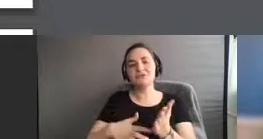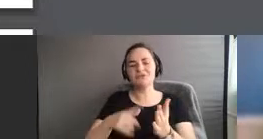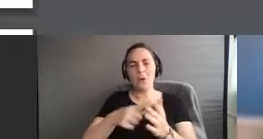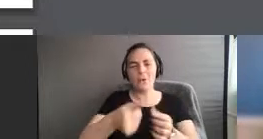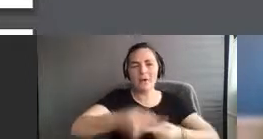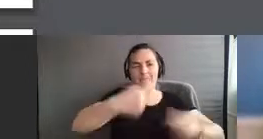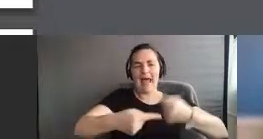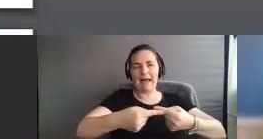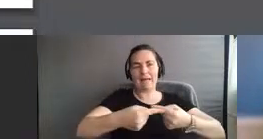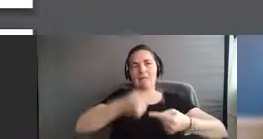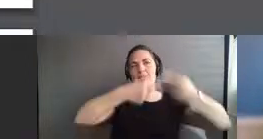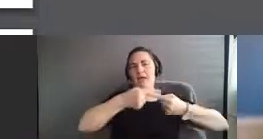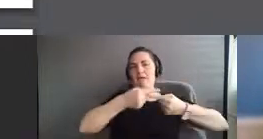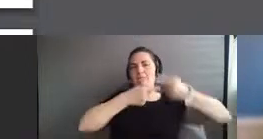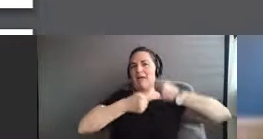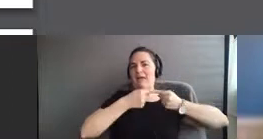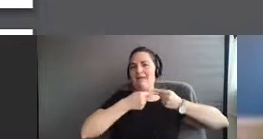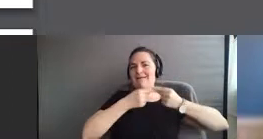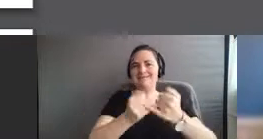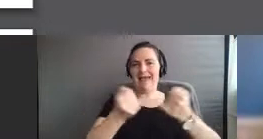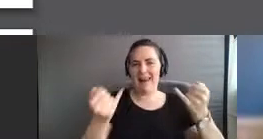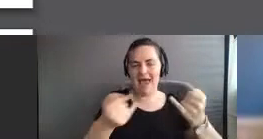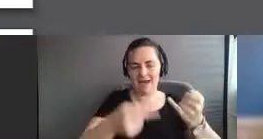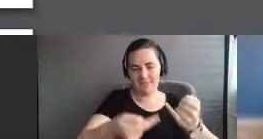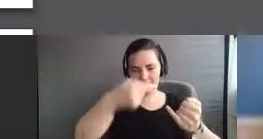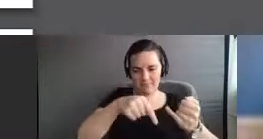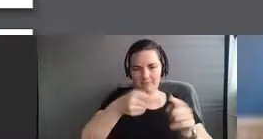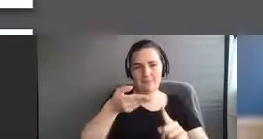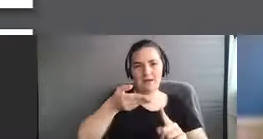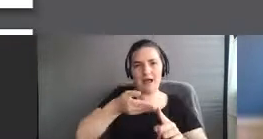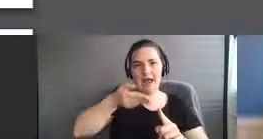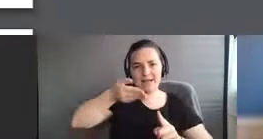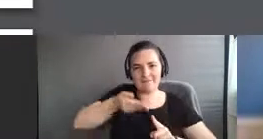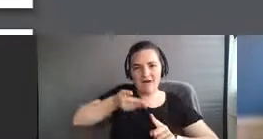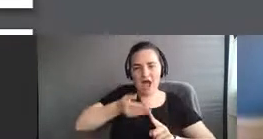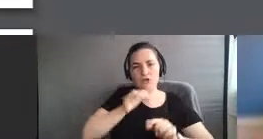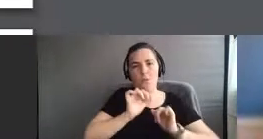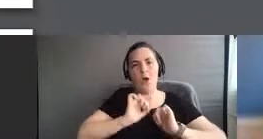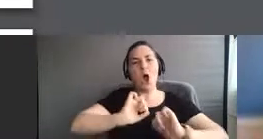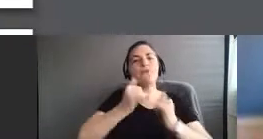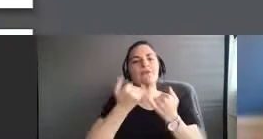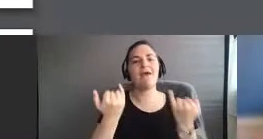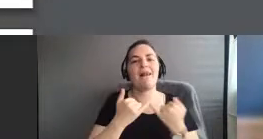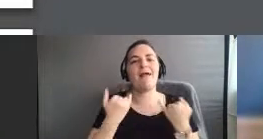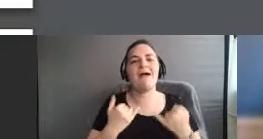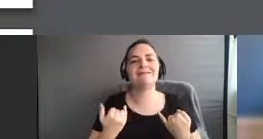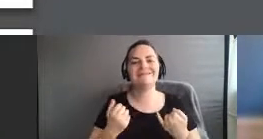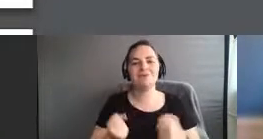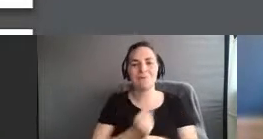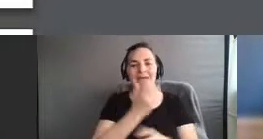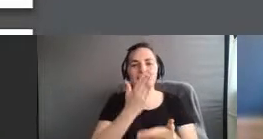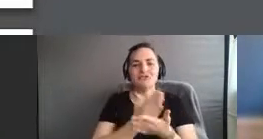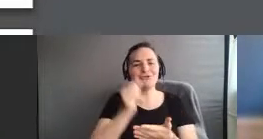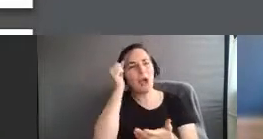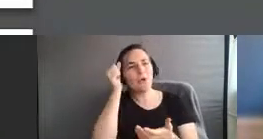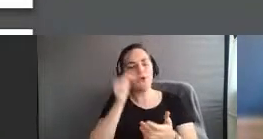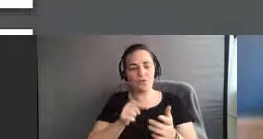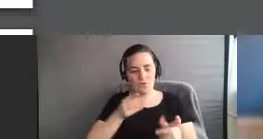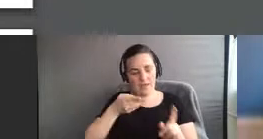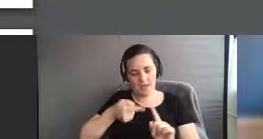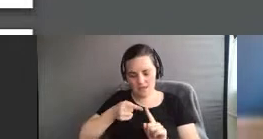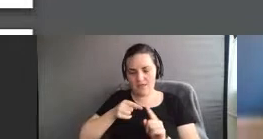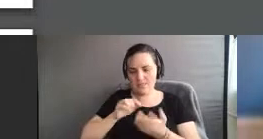from that deadline and identifying some other deadlines to make sure that you're in a really good place to